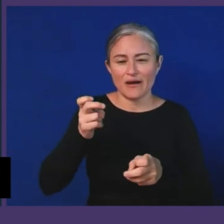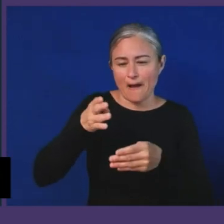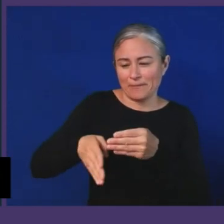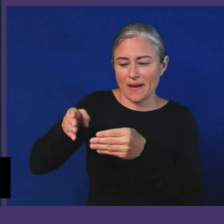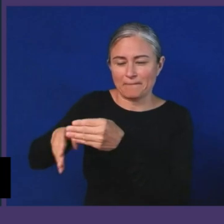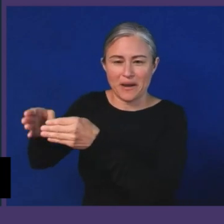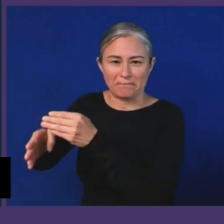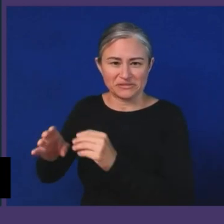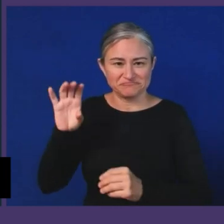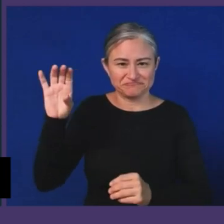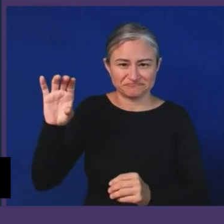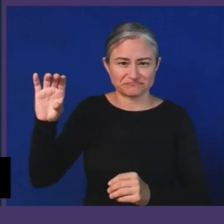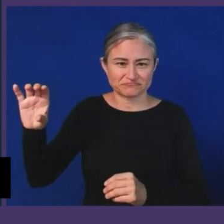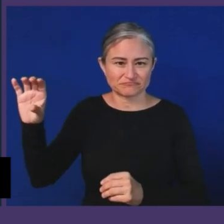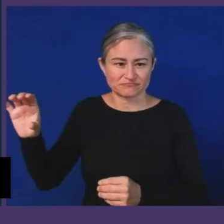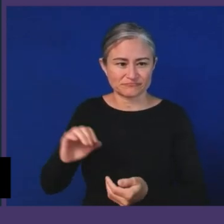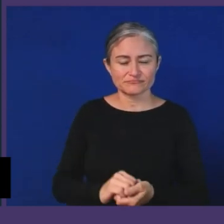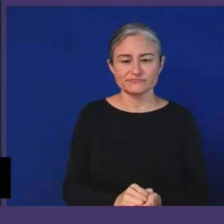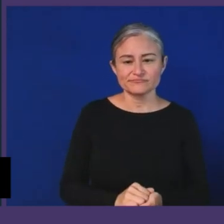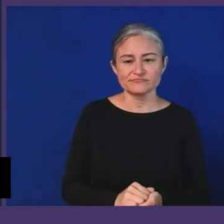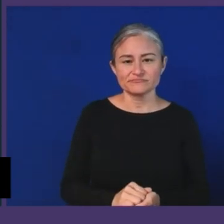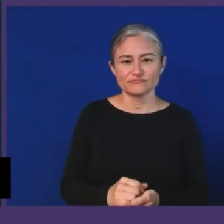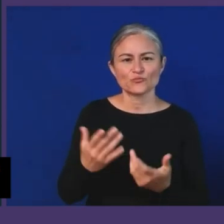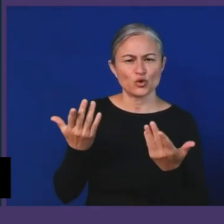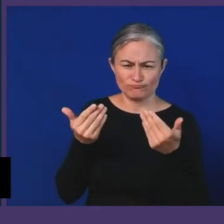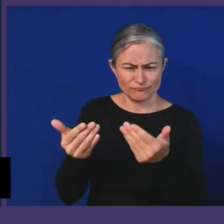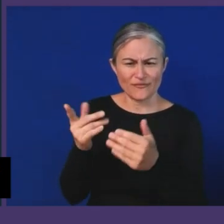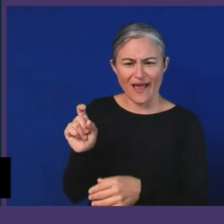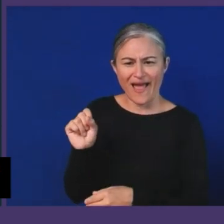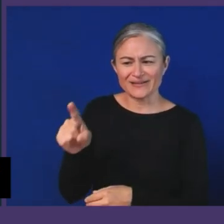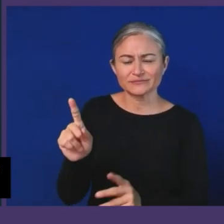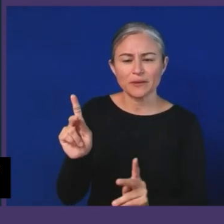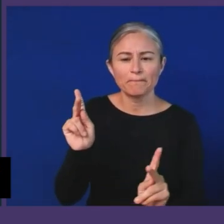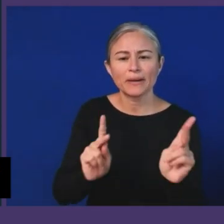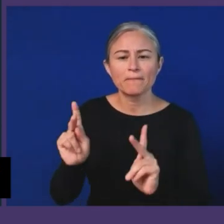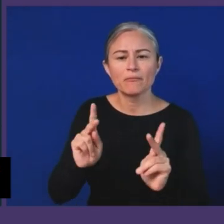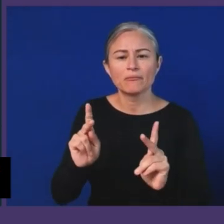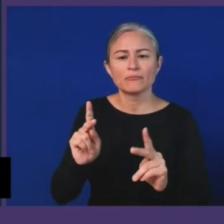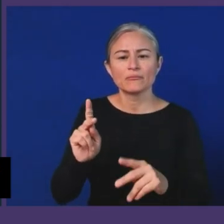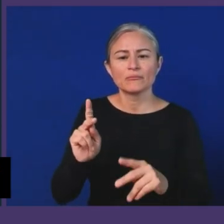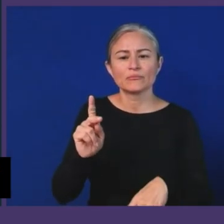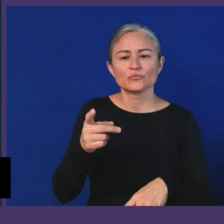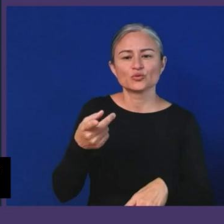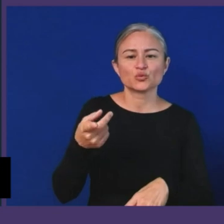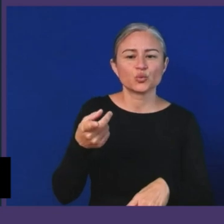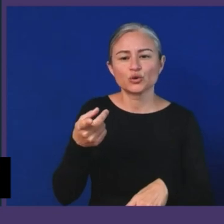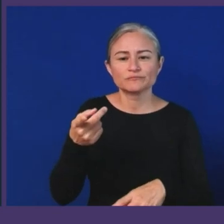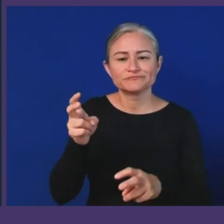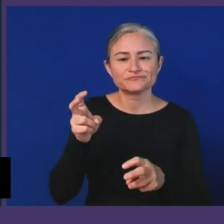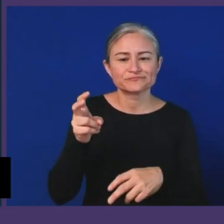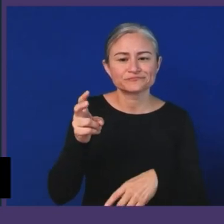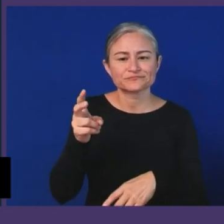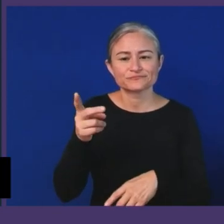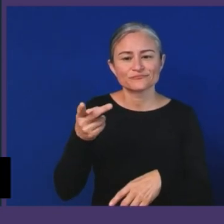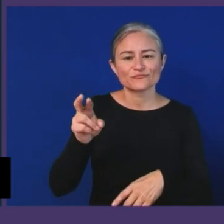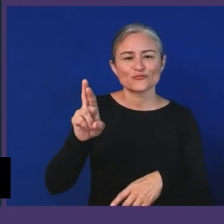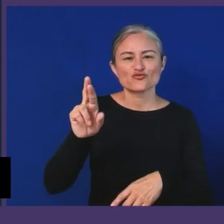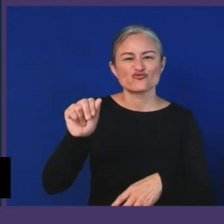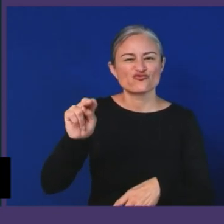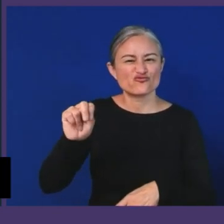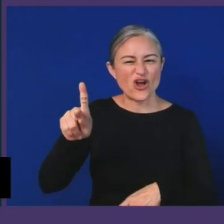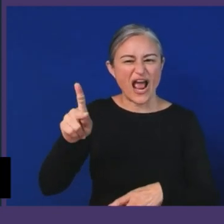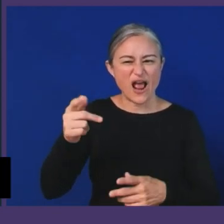completions. So if you stare at this for a while, and by the way, these are very difficult things to do to compare some of these predictions, and this can take people